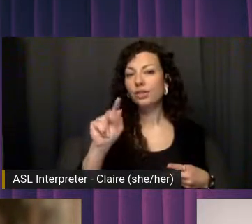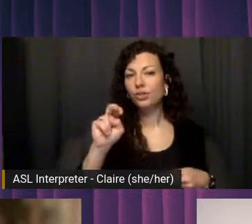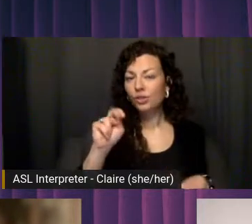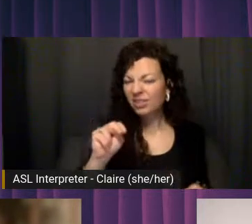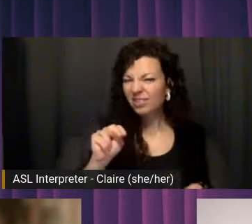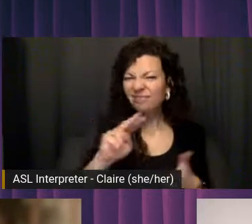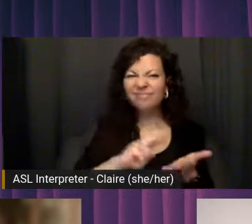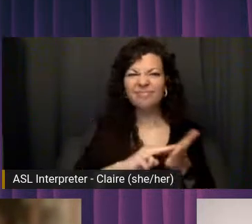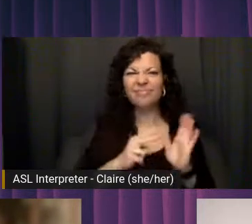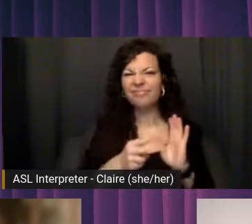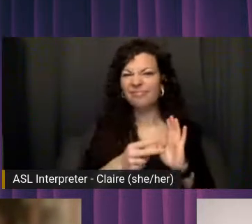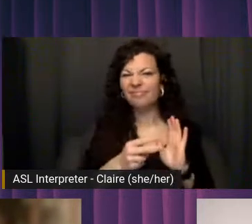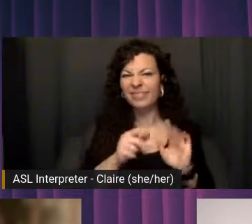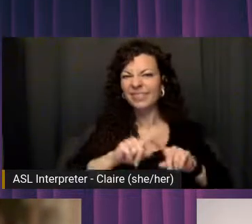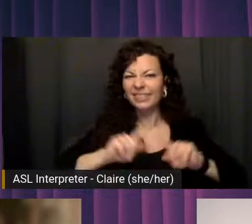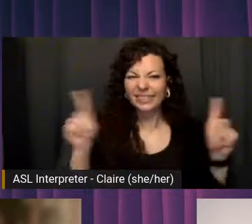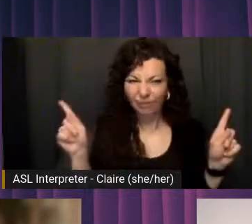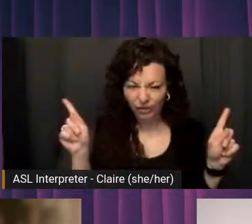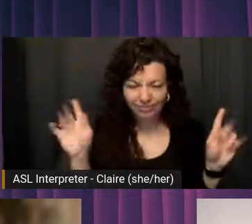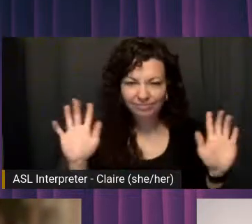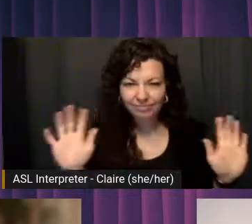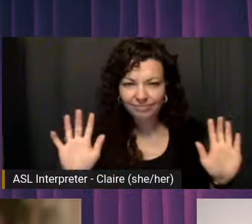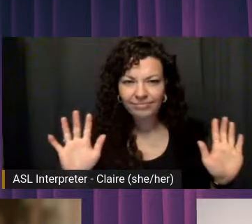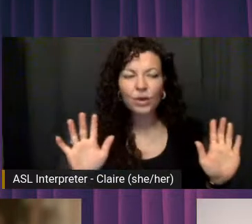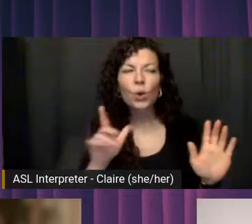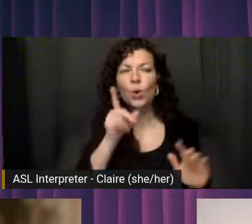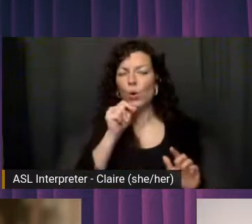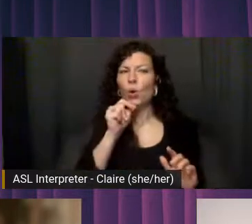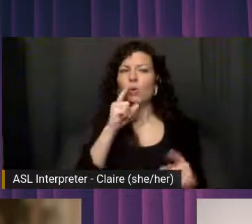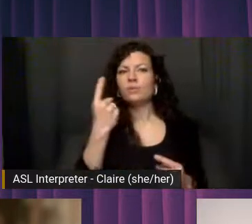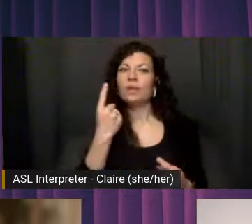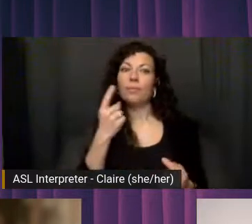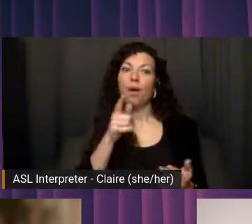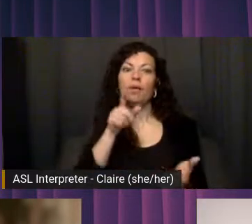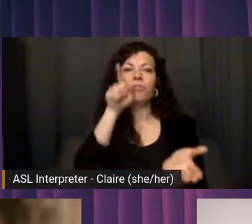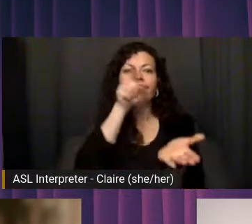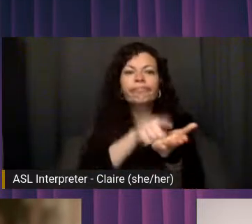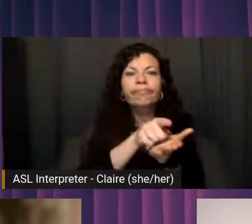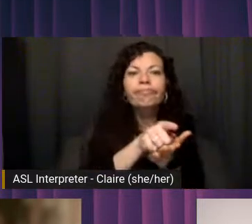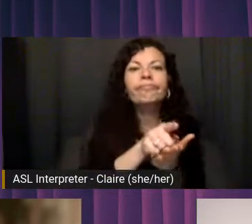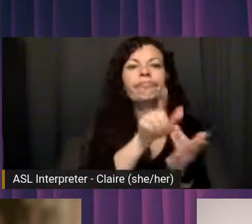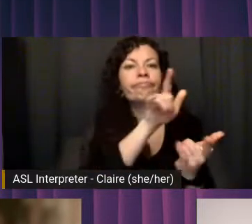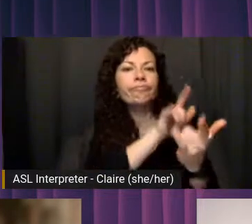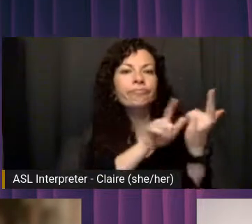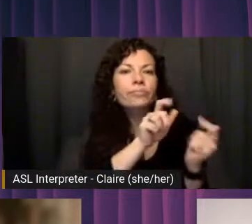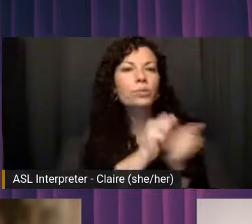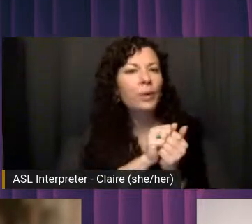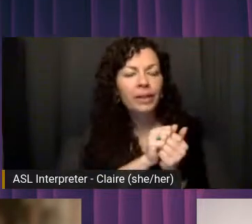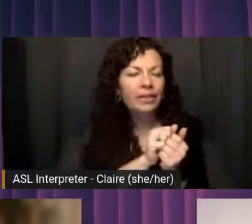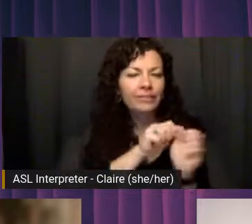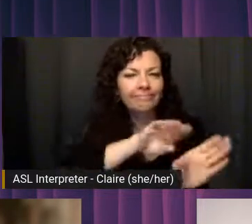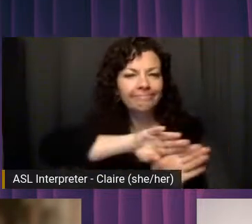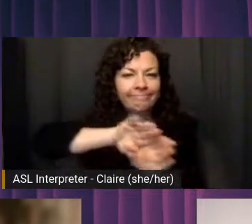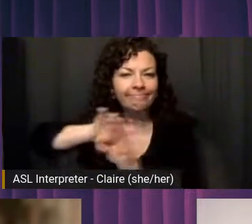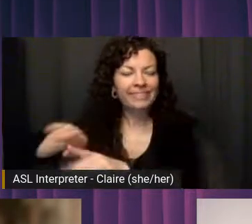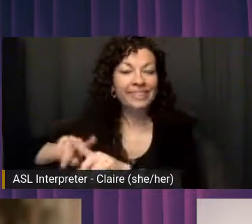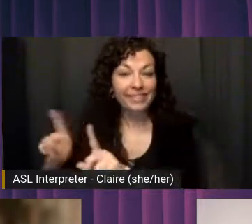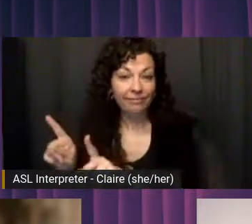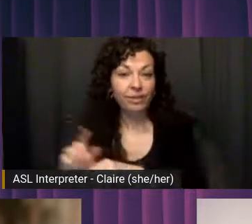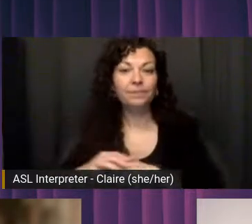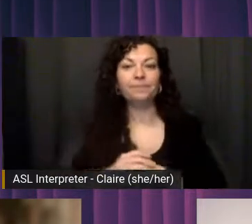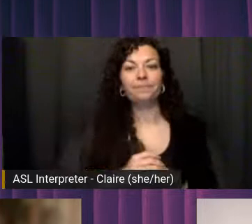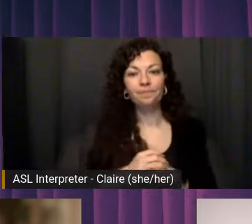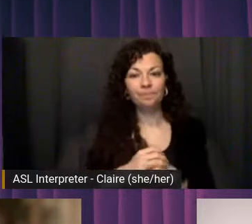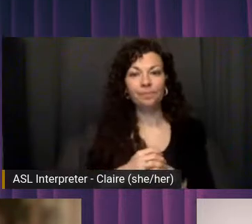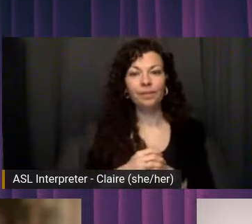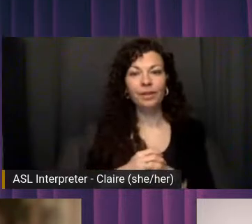sexually or is romantic with is very different than their identity. And so what we're talking about is gender identity tonight. And we may talk a little bit about